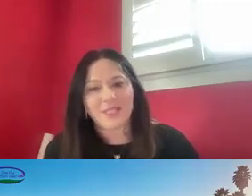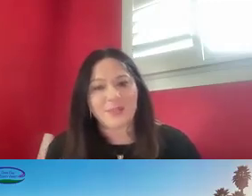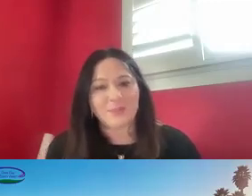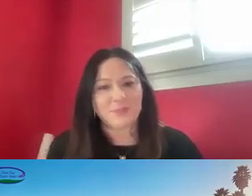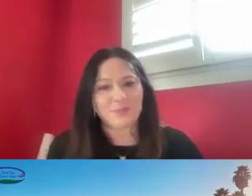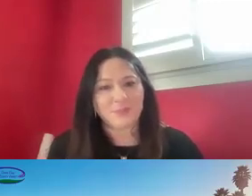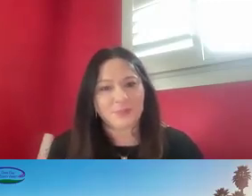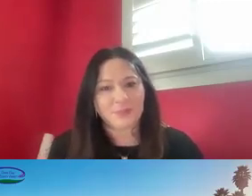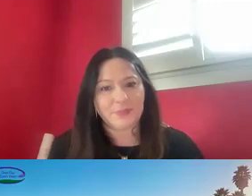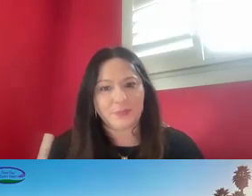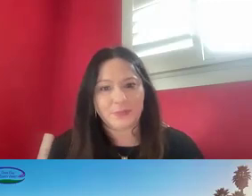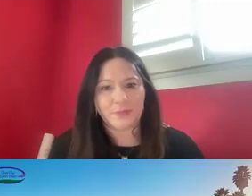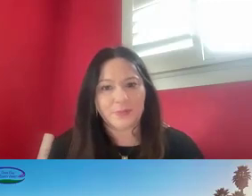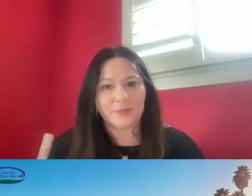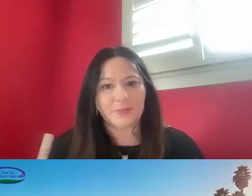slide, please.